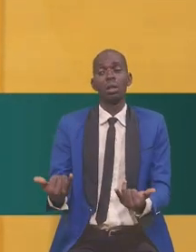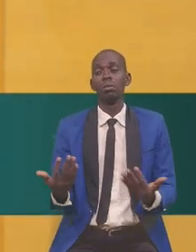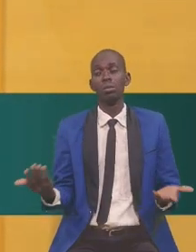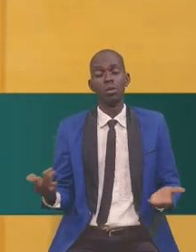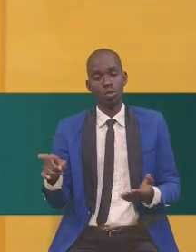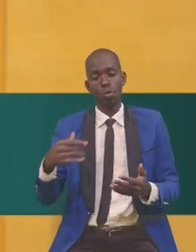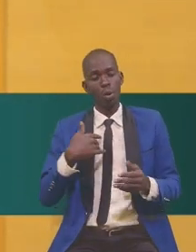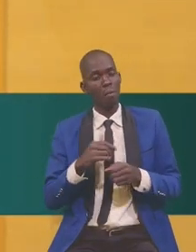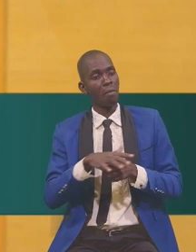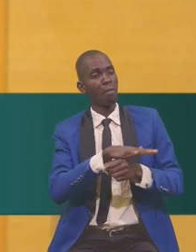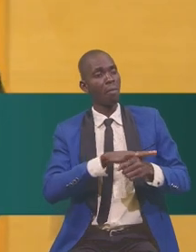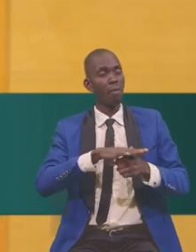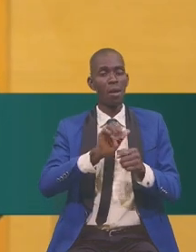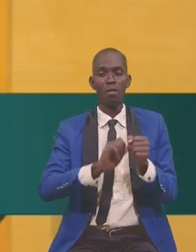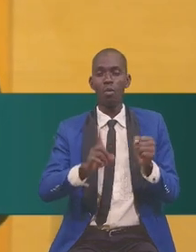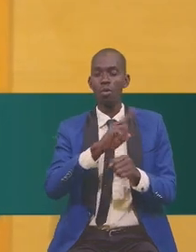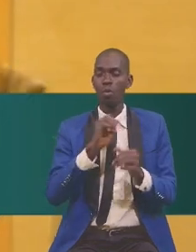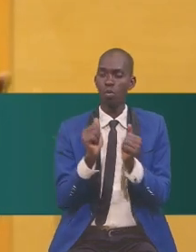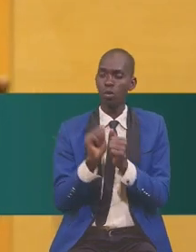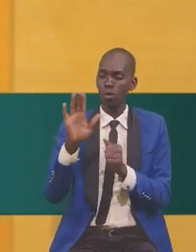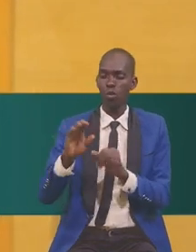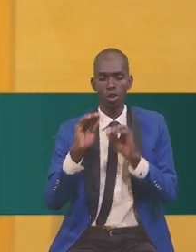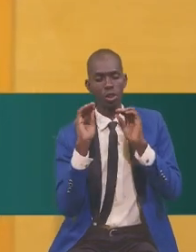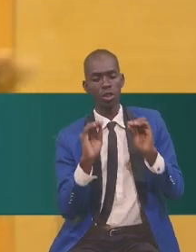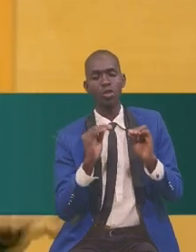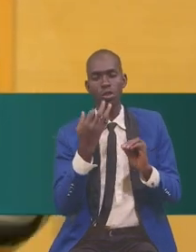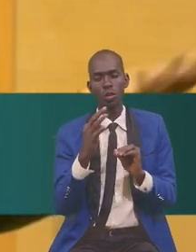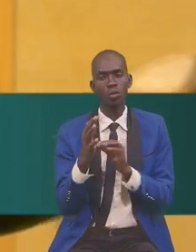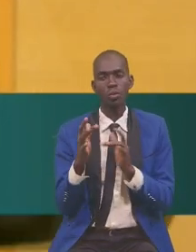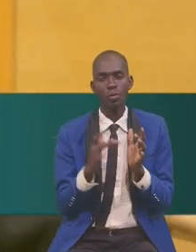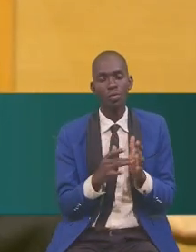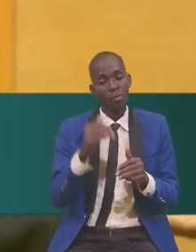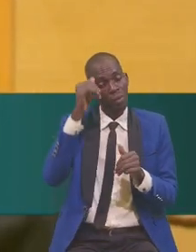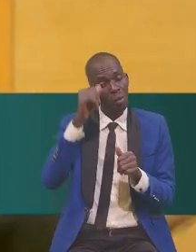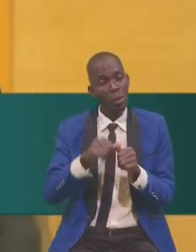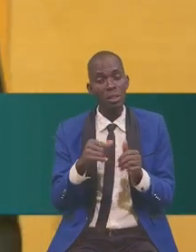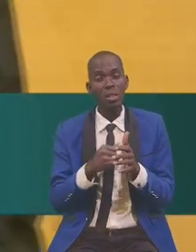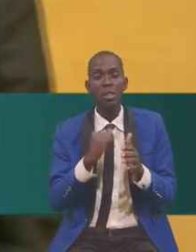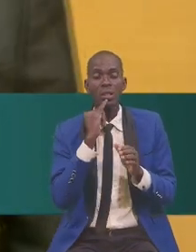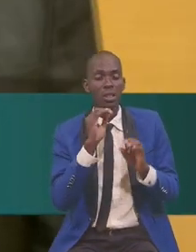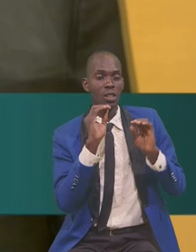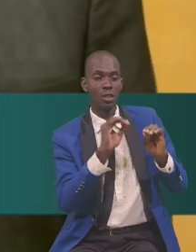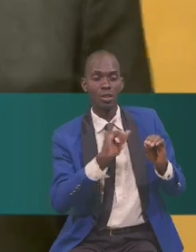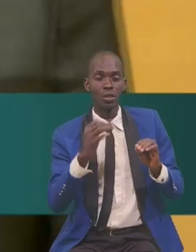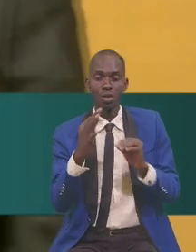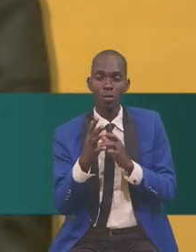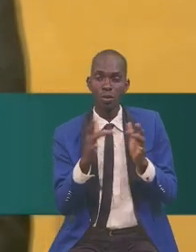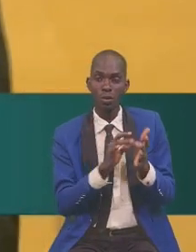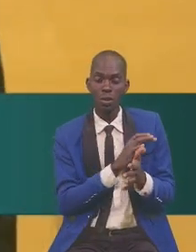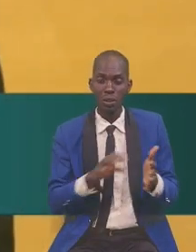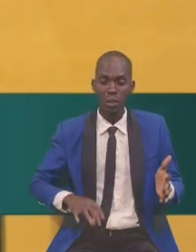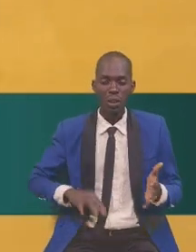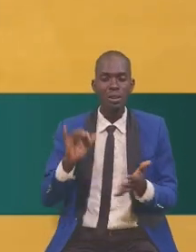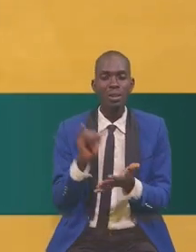filled Jerusalem with your doctrine. Understand, the doctrine of Christ, that Christ is the only